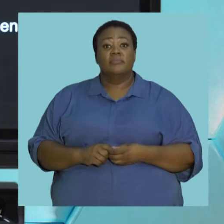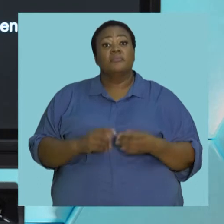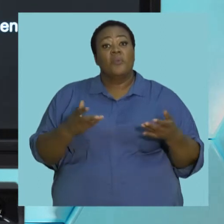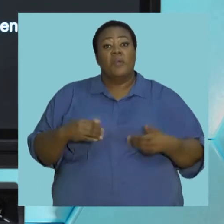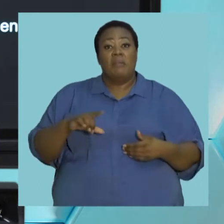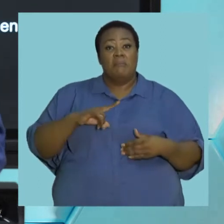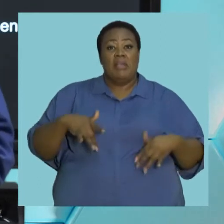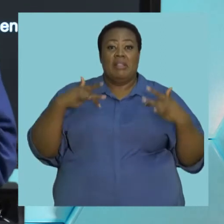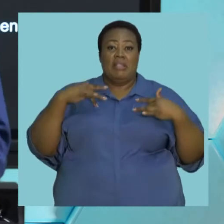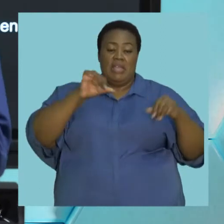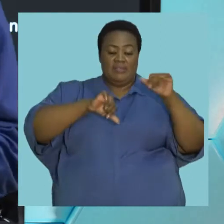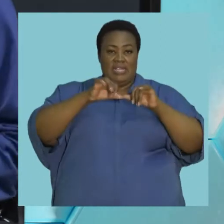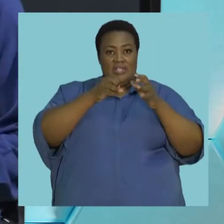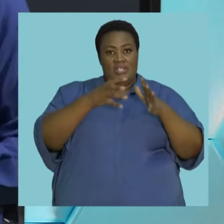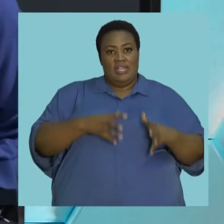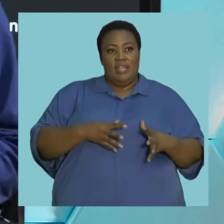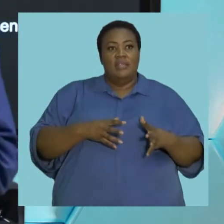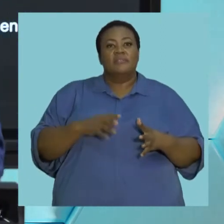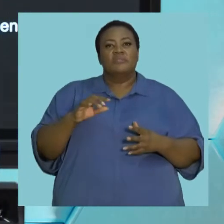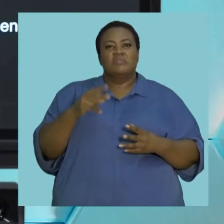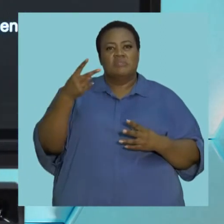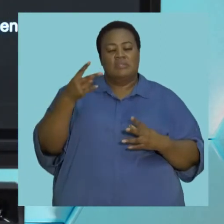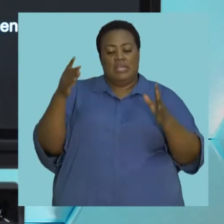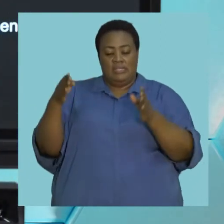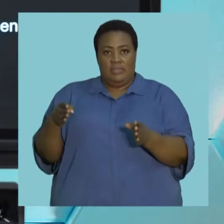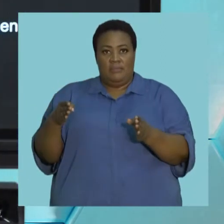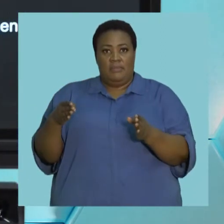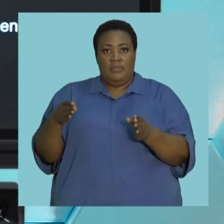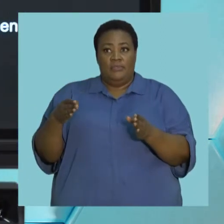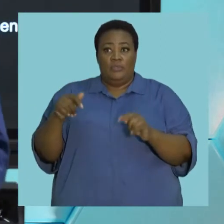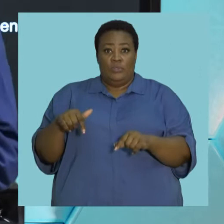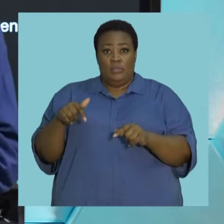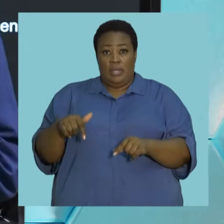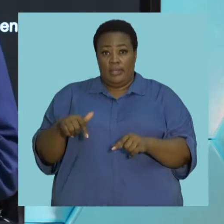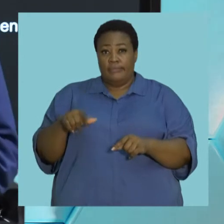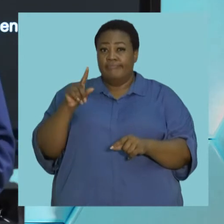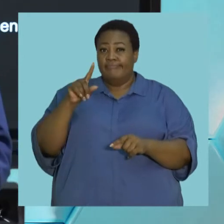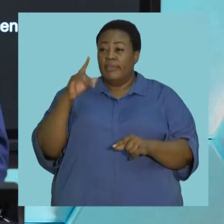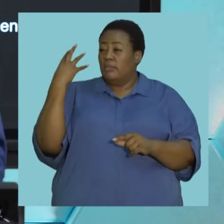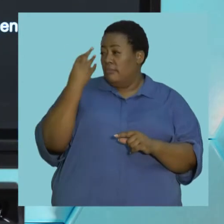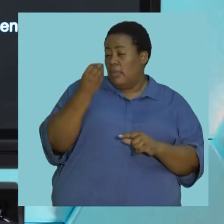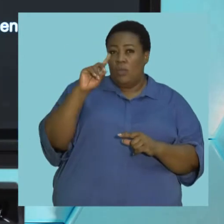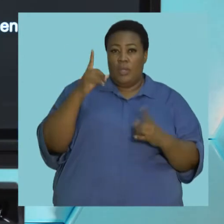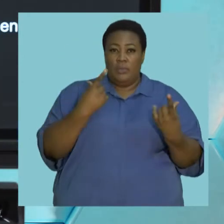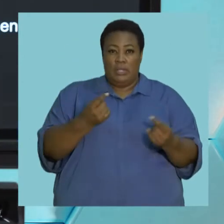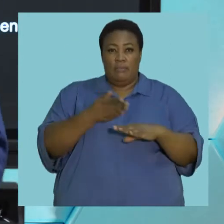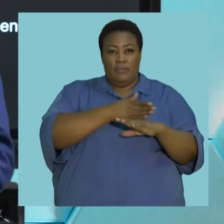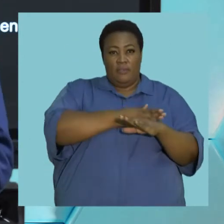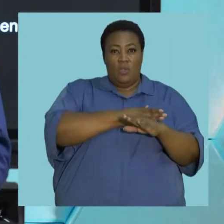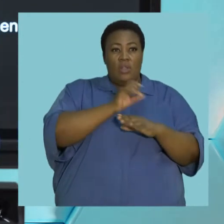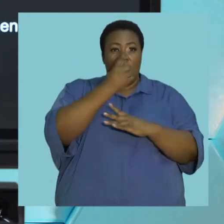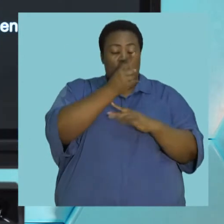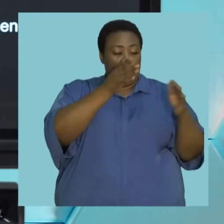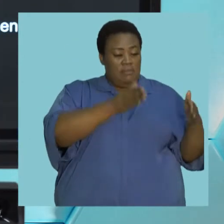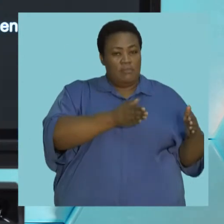Welcome back, Life Science learners, to our second installment for today. Just recap on what we've just looked at. So in our first segment, we're looking